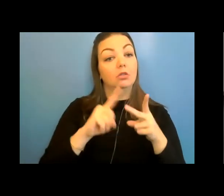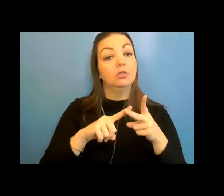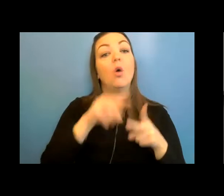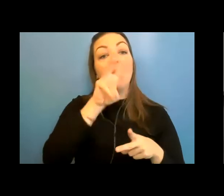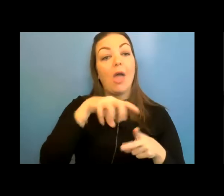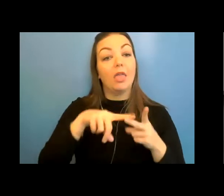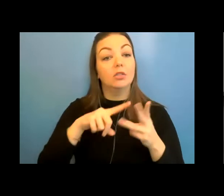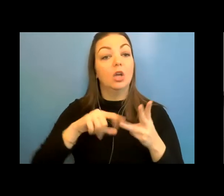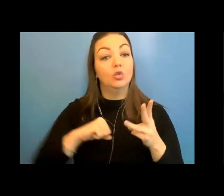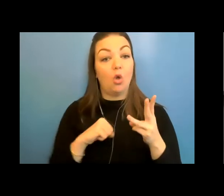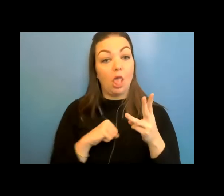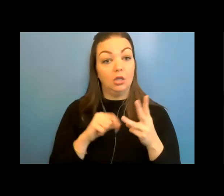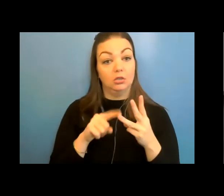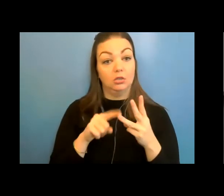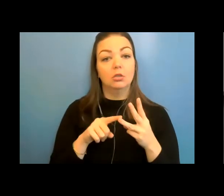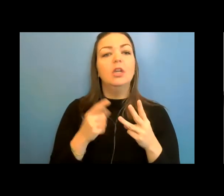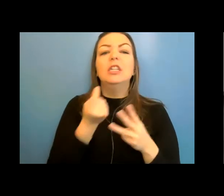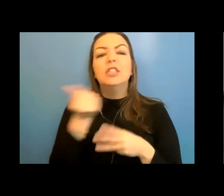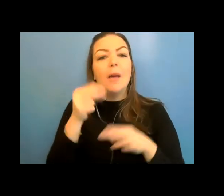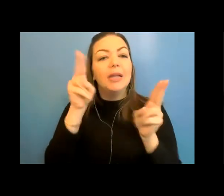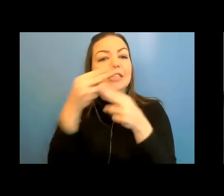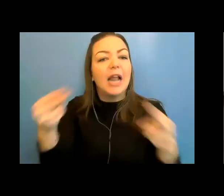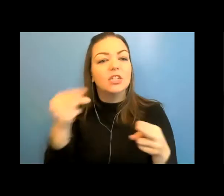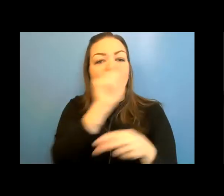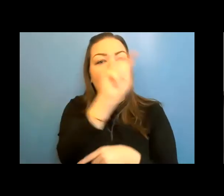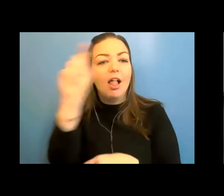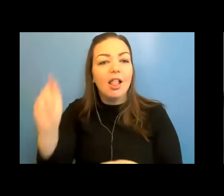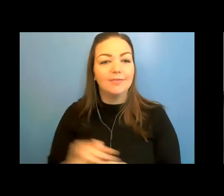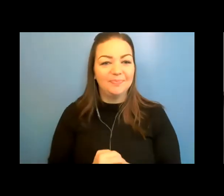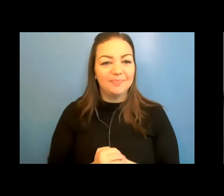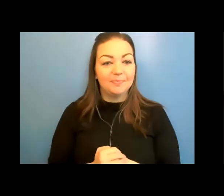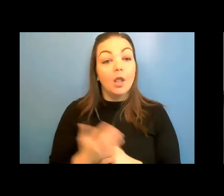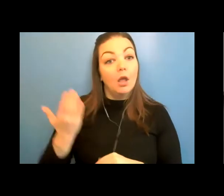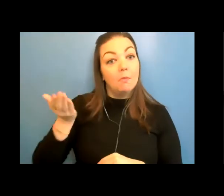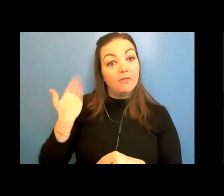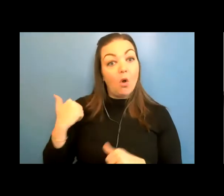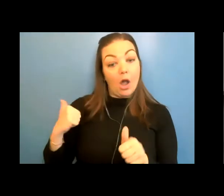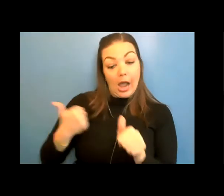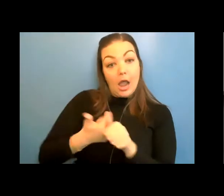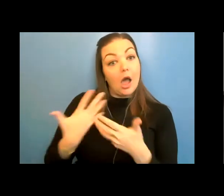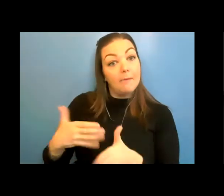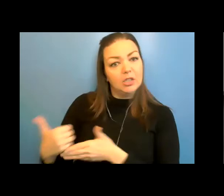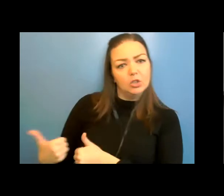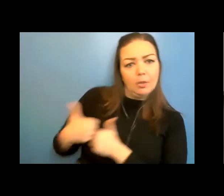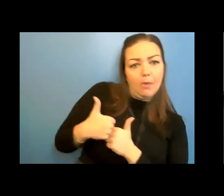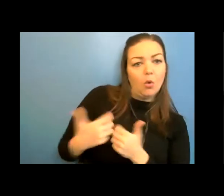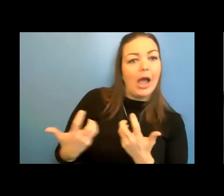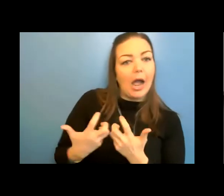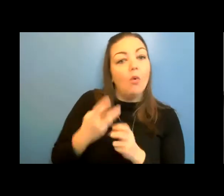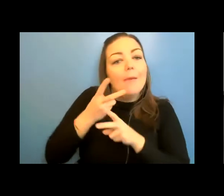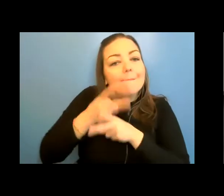we also have some international allies. In the past, allies have provided support in the way of